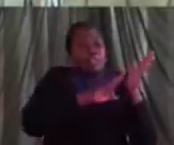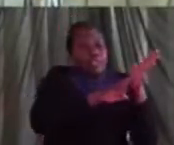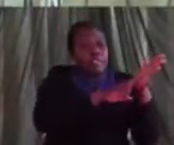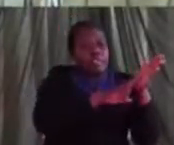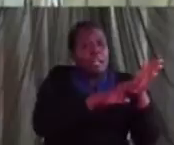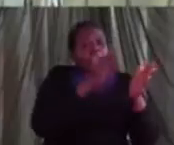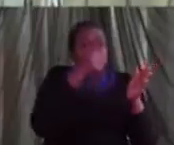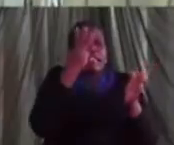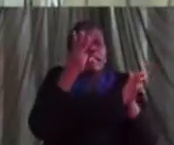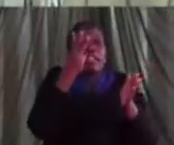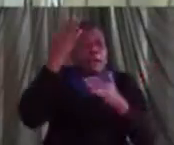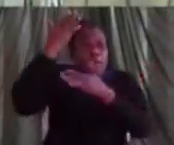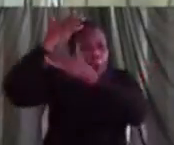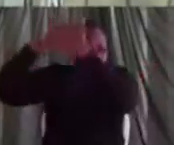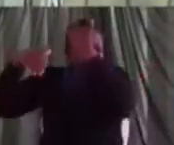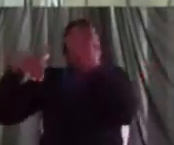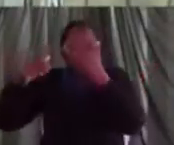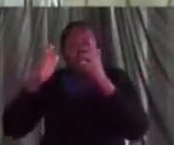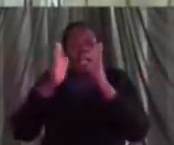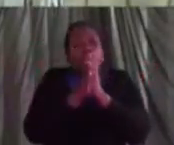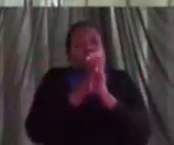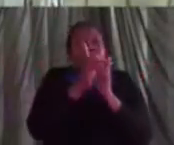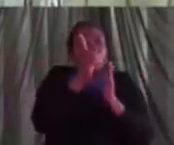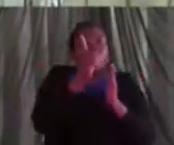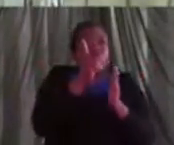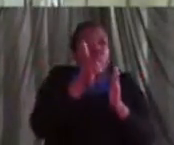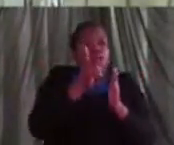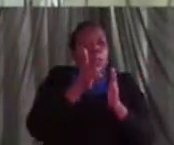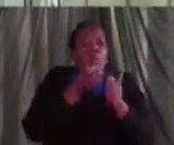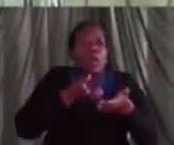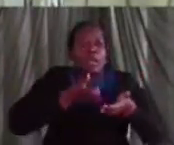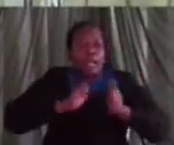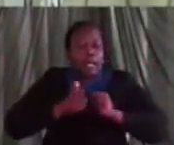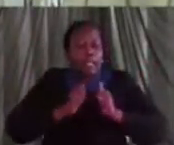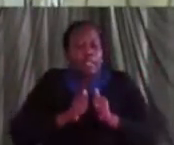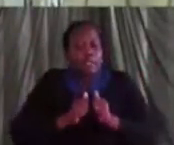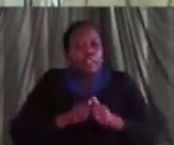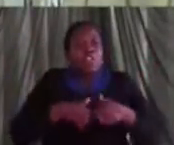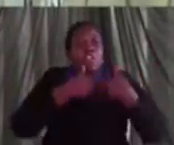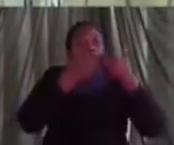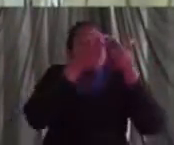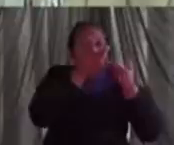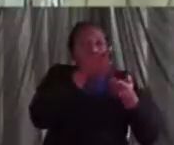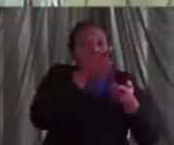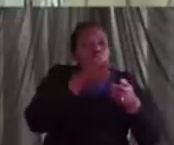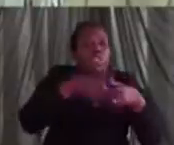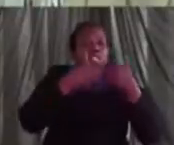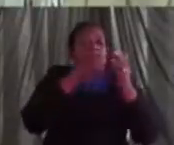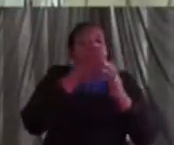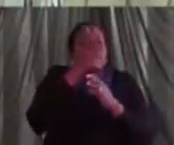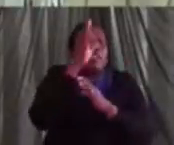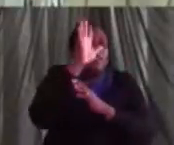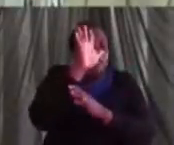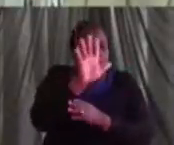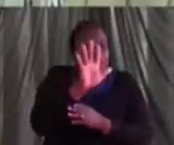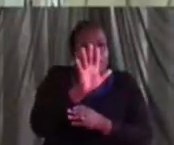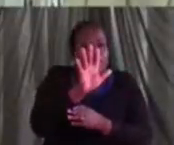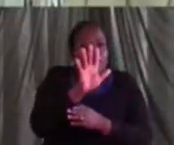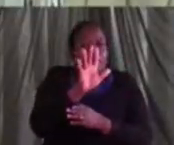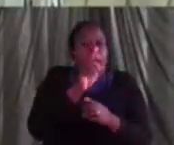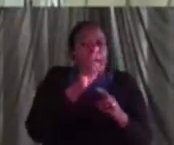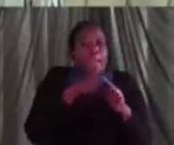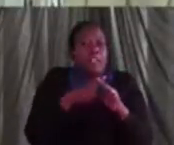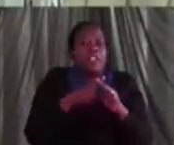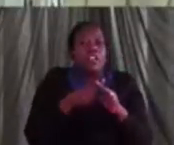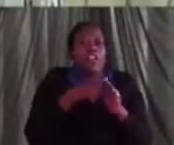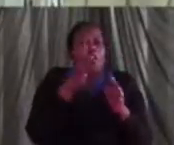referees. You gave 5. Yes. But 4 out of the 5 were unresponsive when we